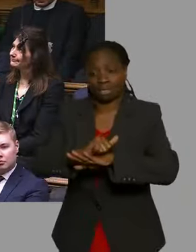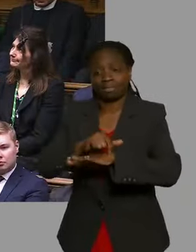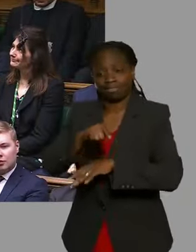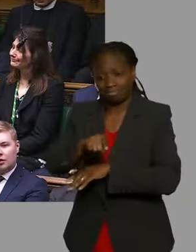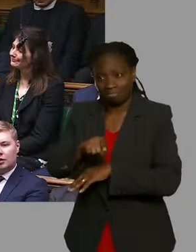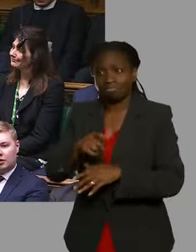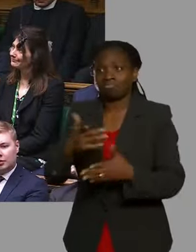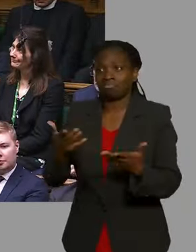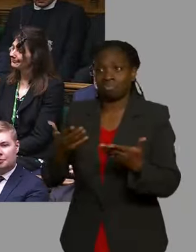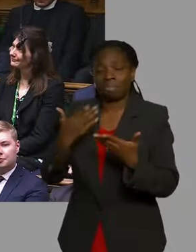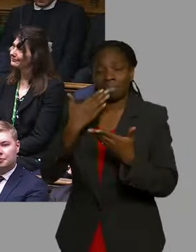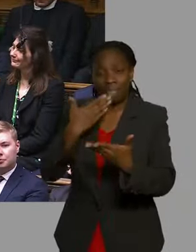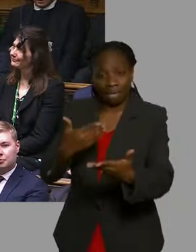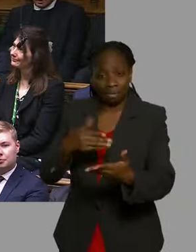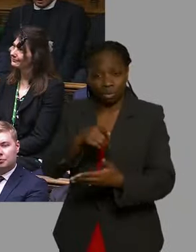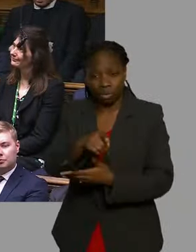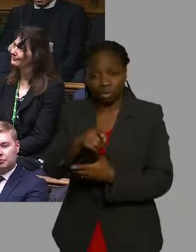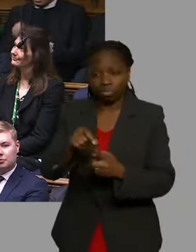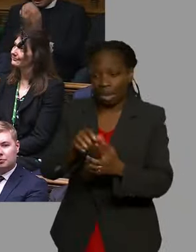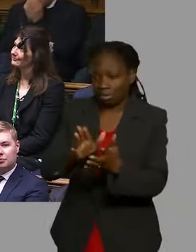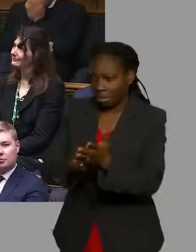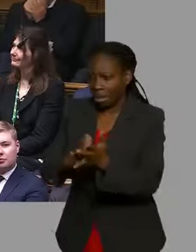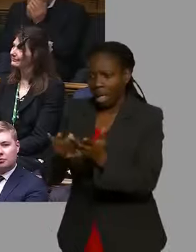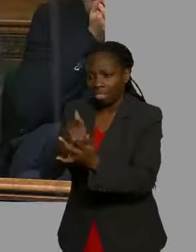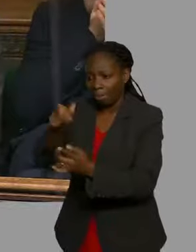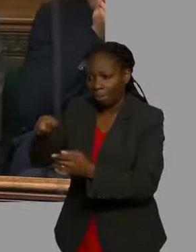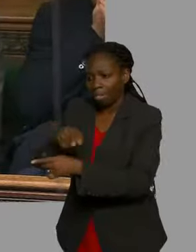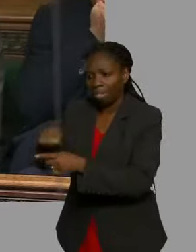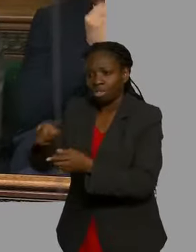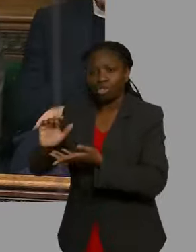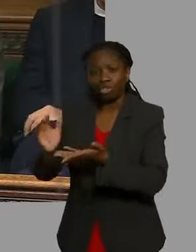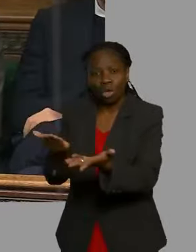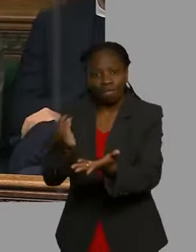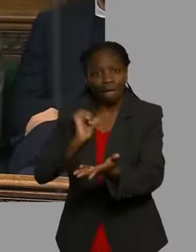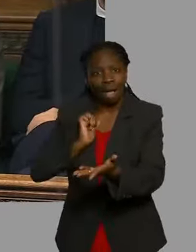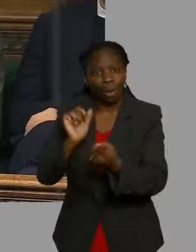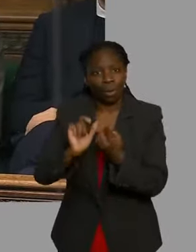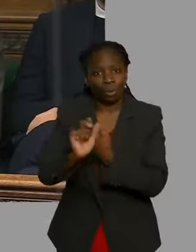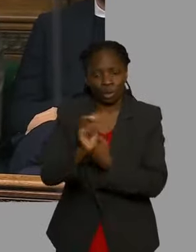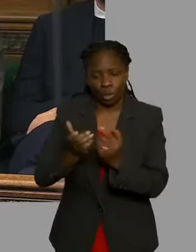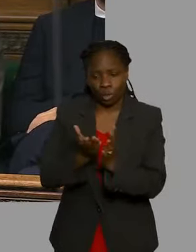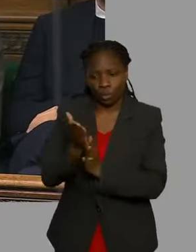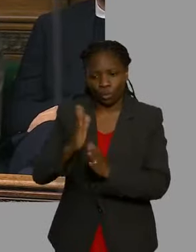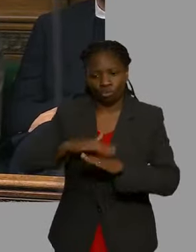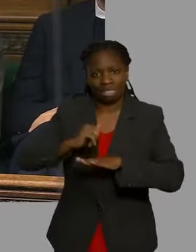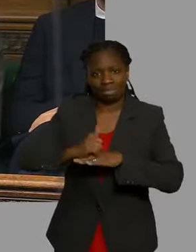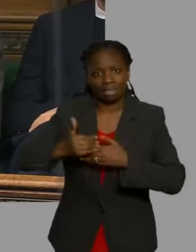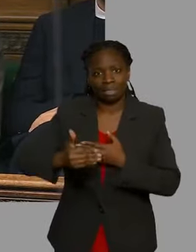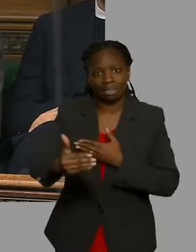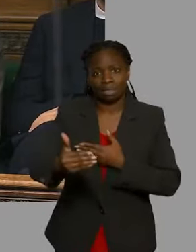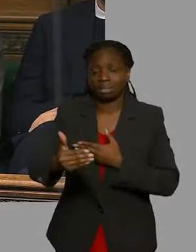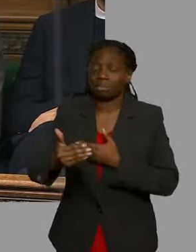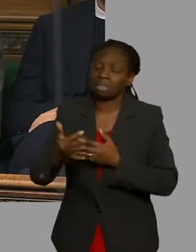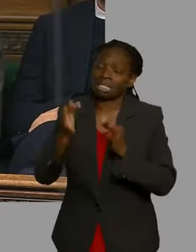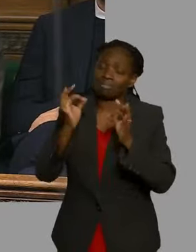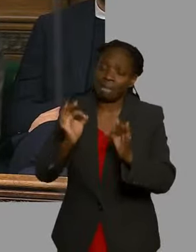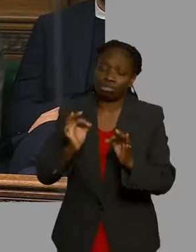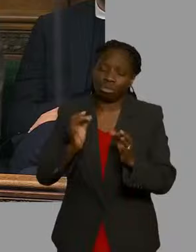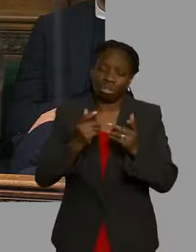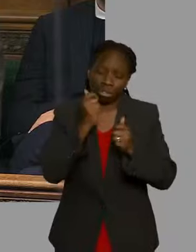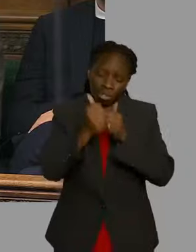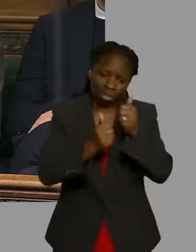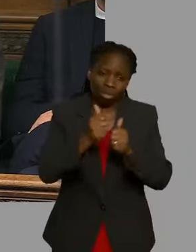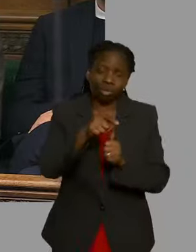over Christmas. I'd like to give special credit to foster carers in Nuneaton and across the UK for the incredibly important role that they